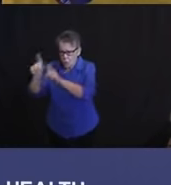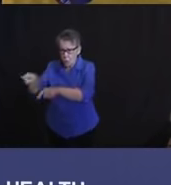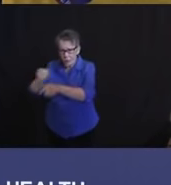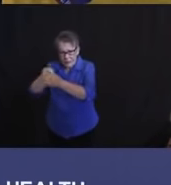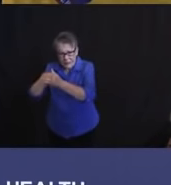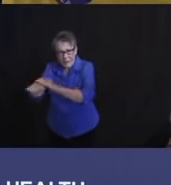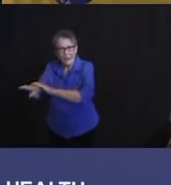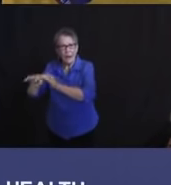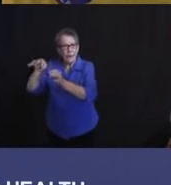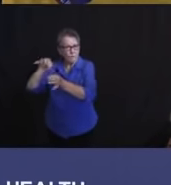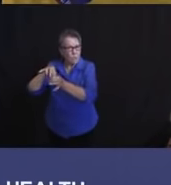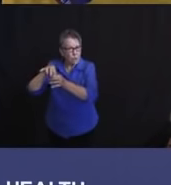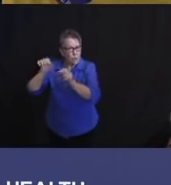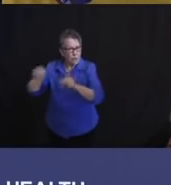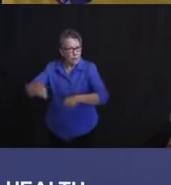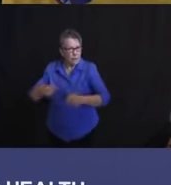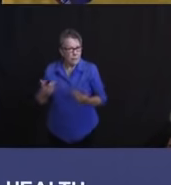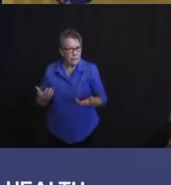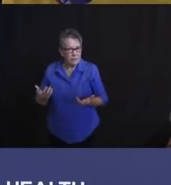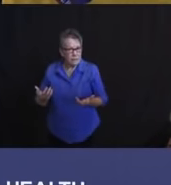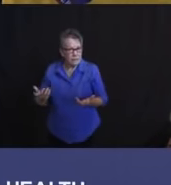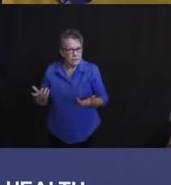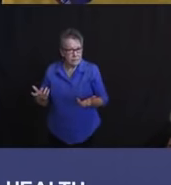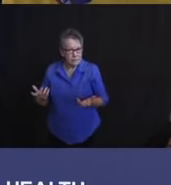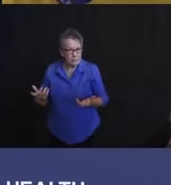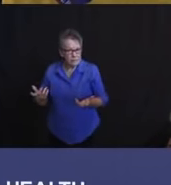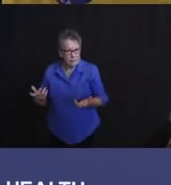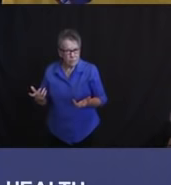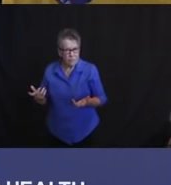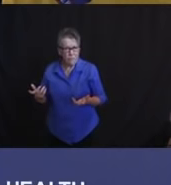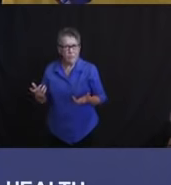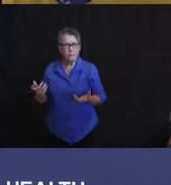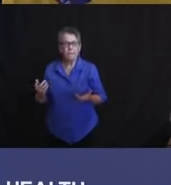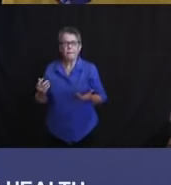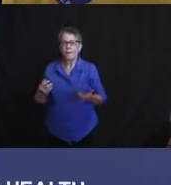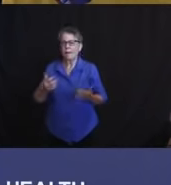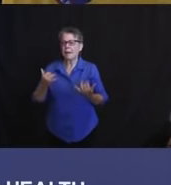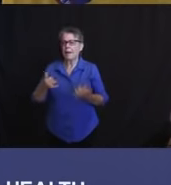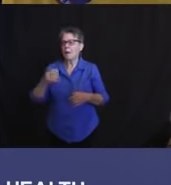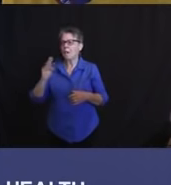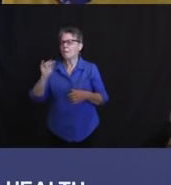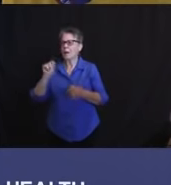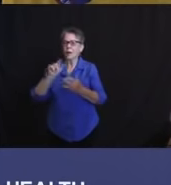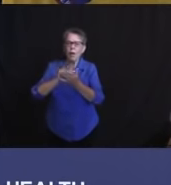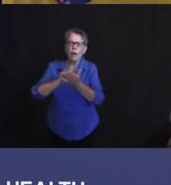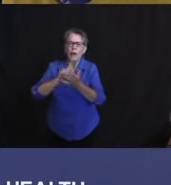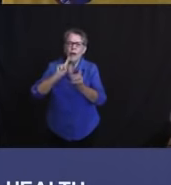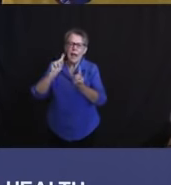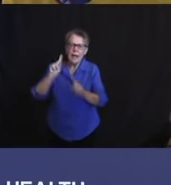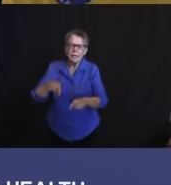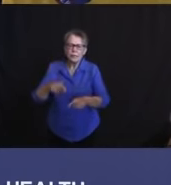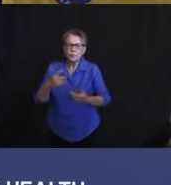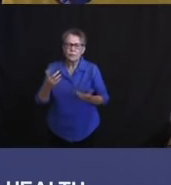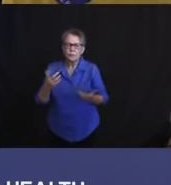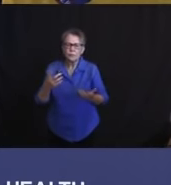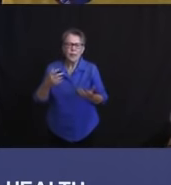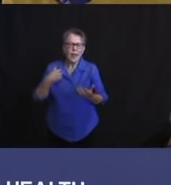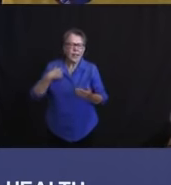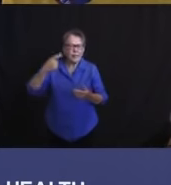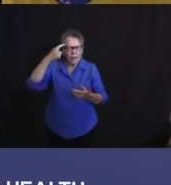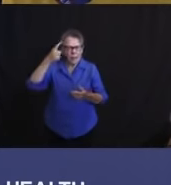Nikita, I think you've already reported today on the, I assume you're talking about the user interface issue at motor vehicles on party registration.